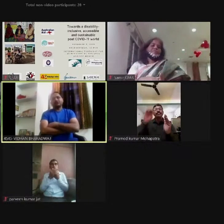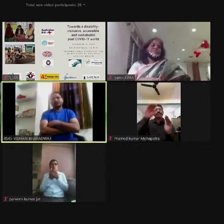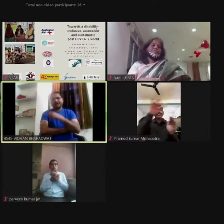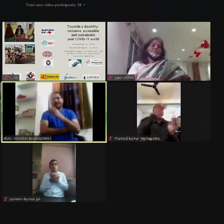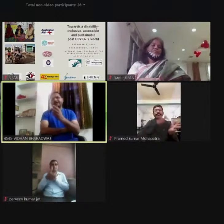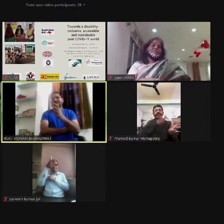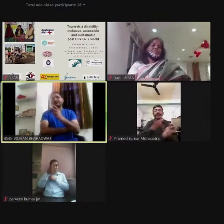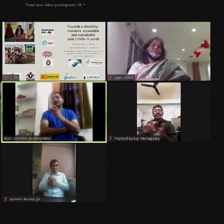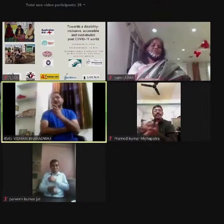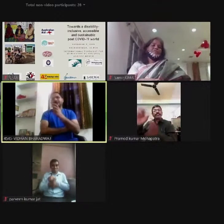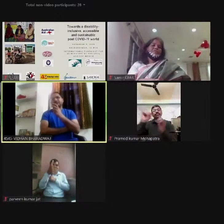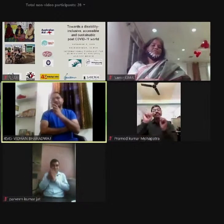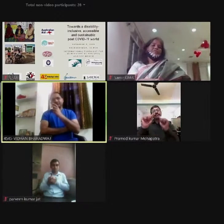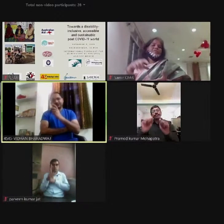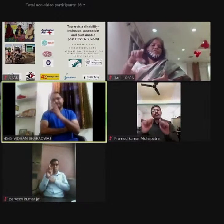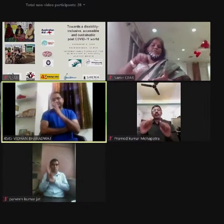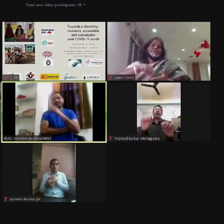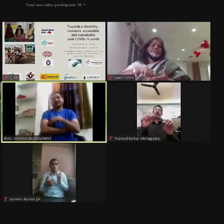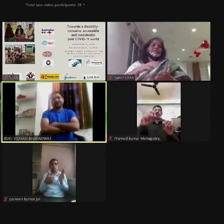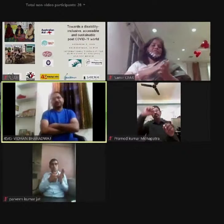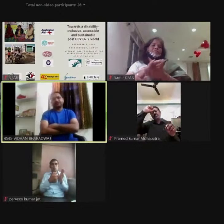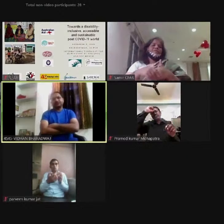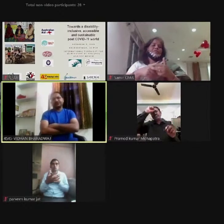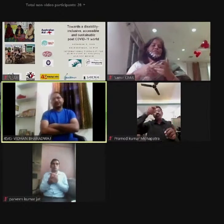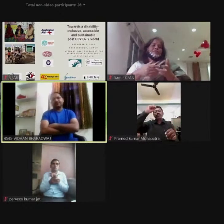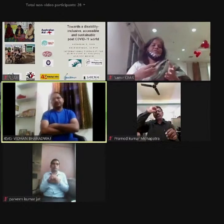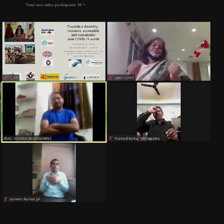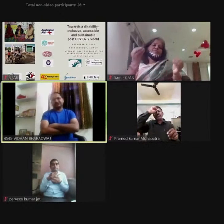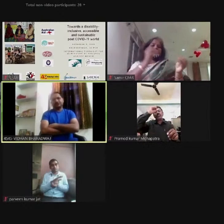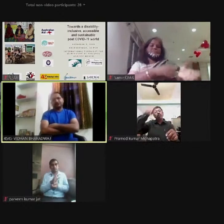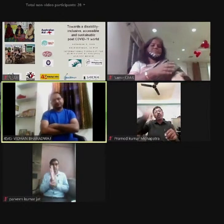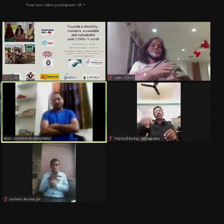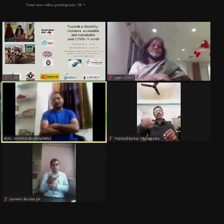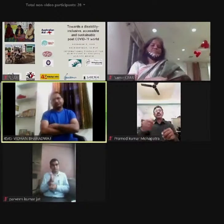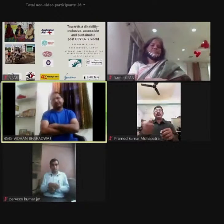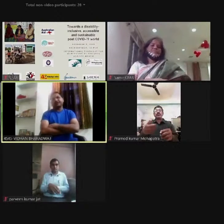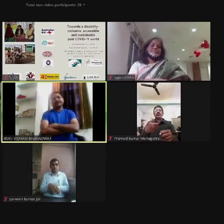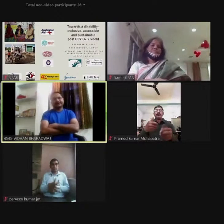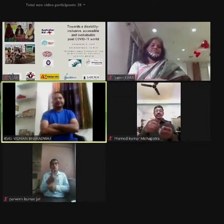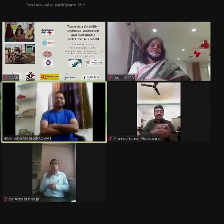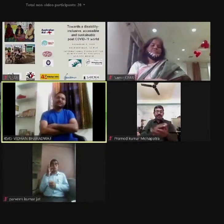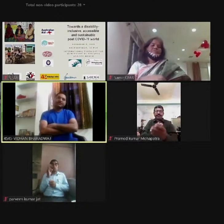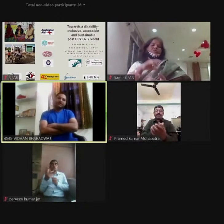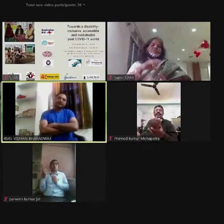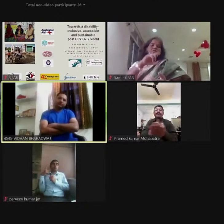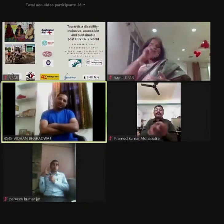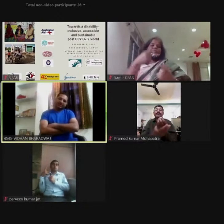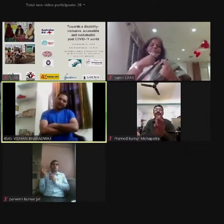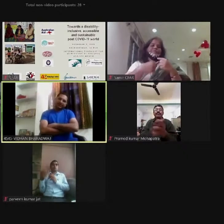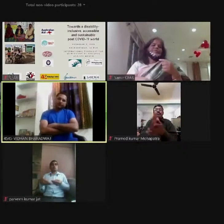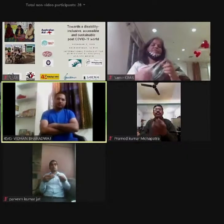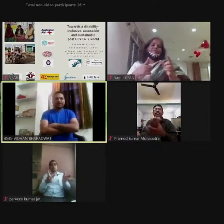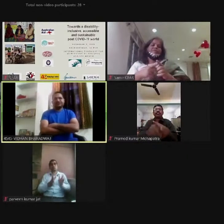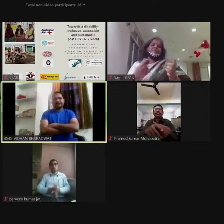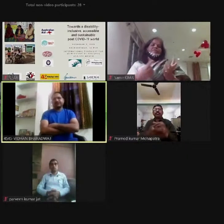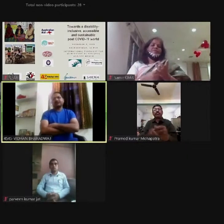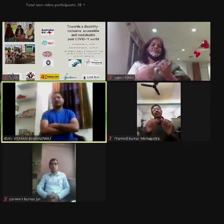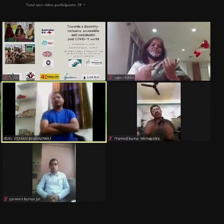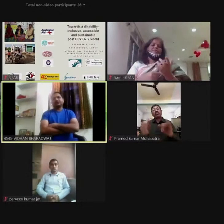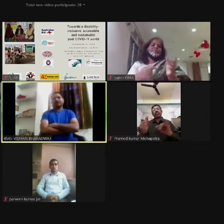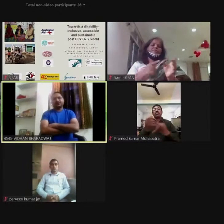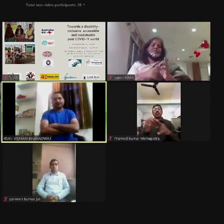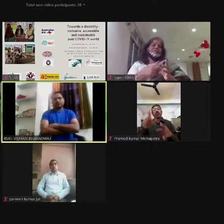if to manage infection control, we've made sure that there are masks and sanitizers which are provided to everybody, and there are special